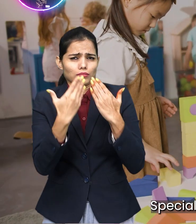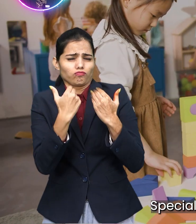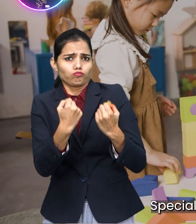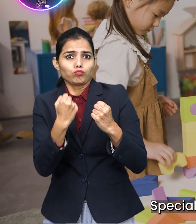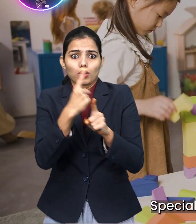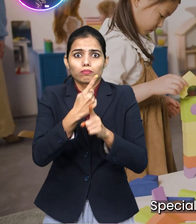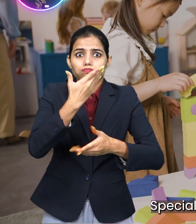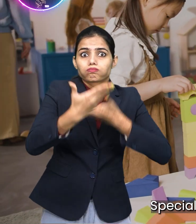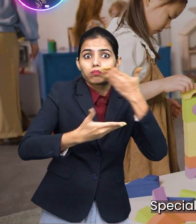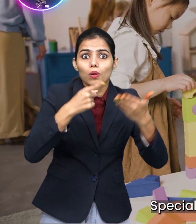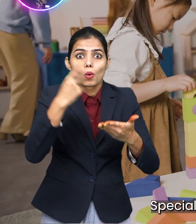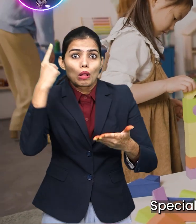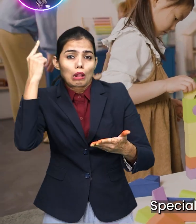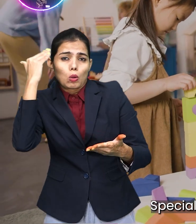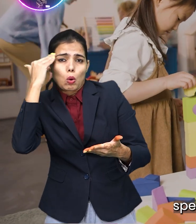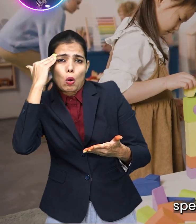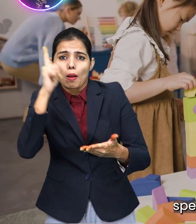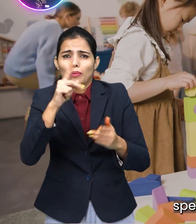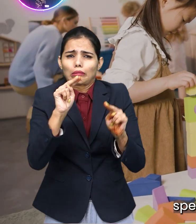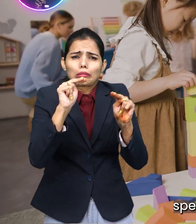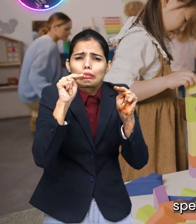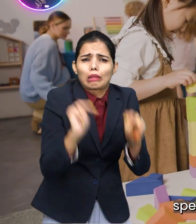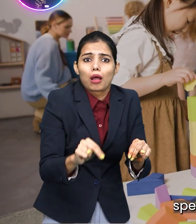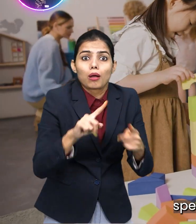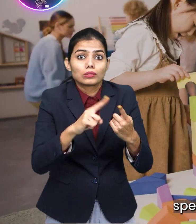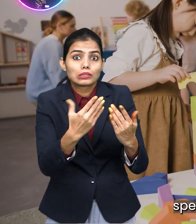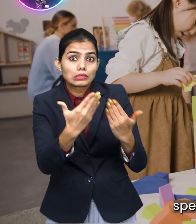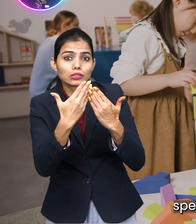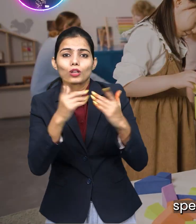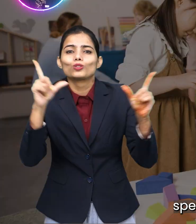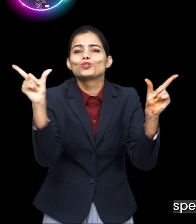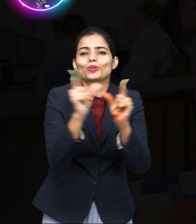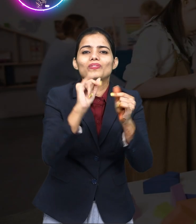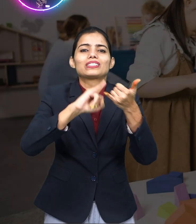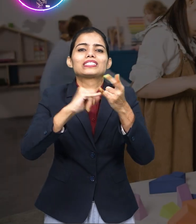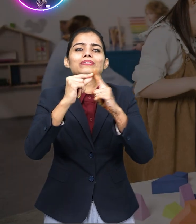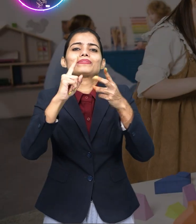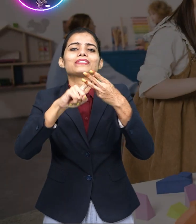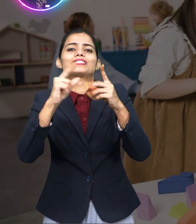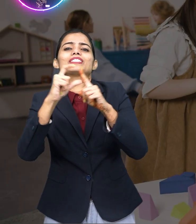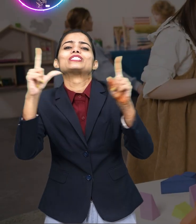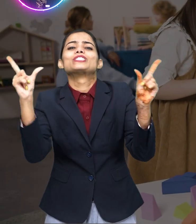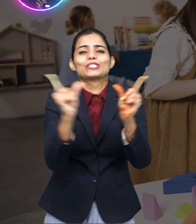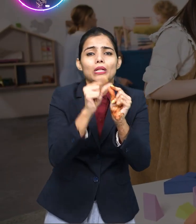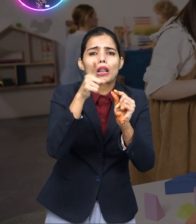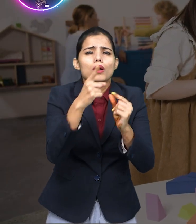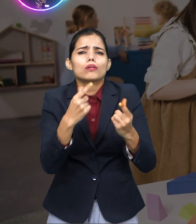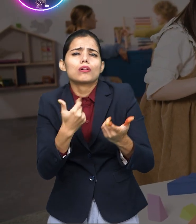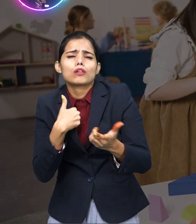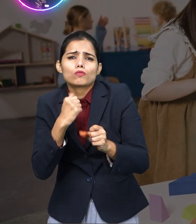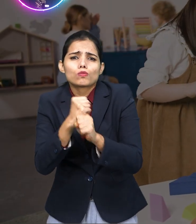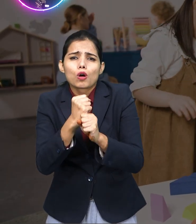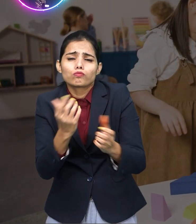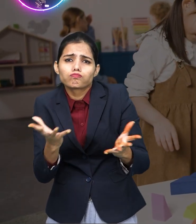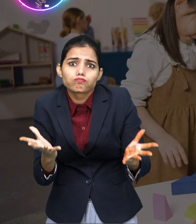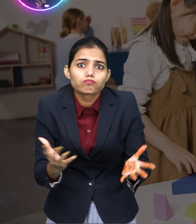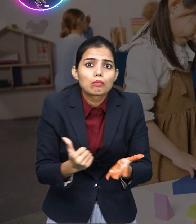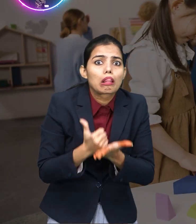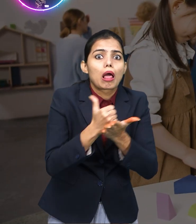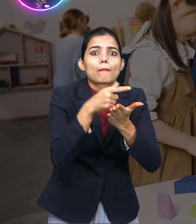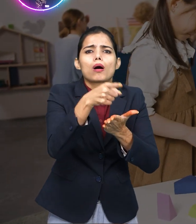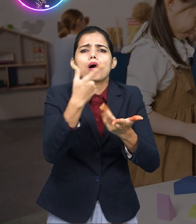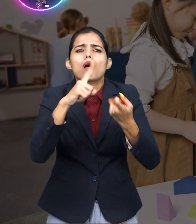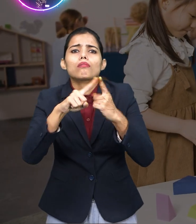Special education, also known as special needs education, SPED, aided